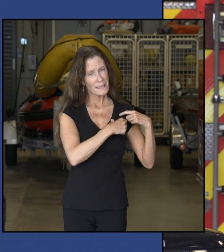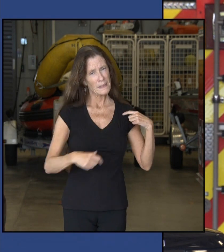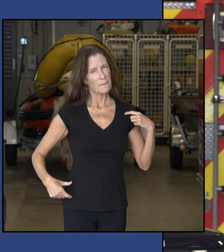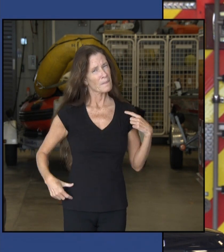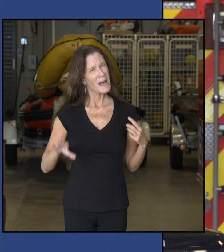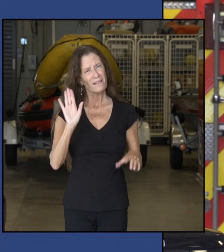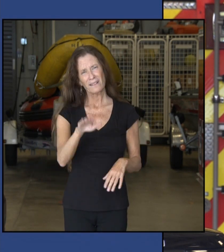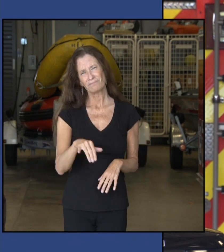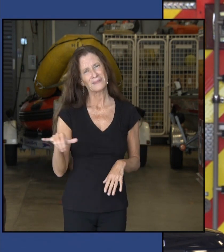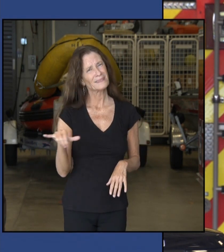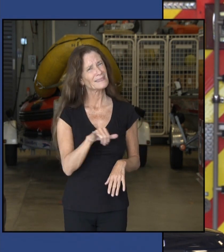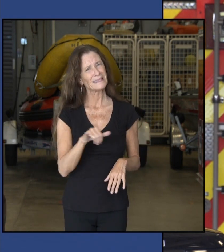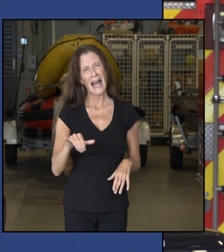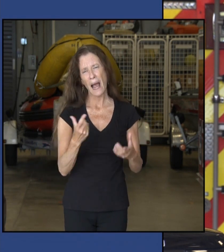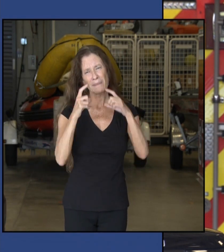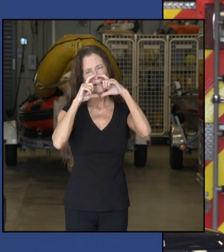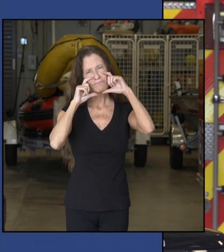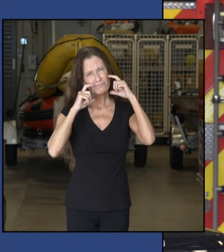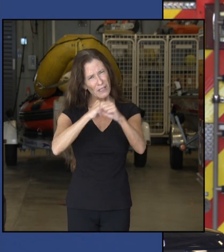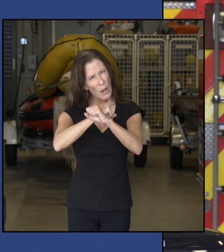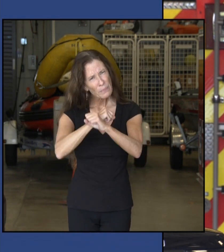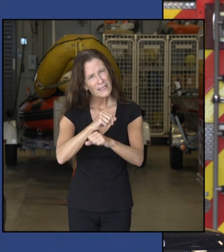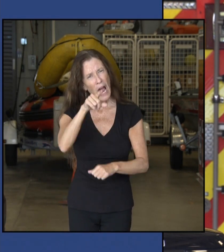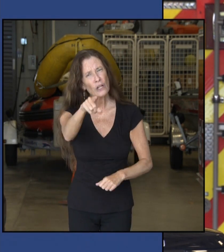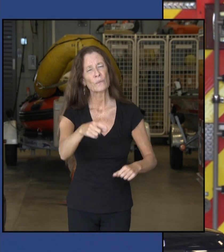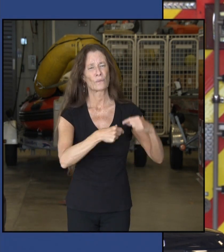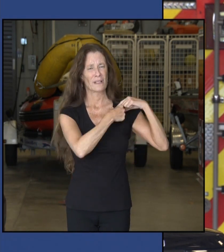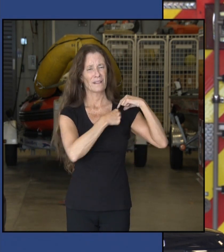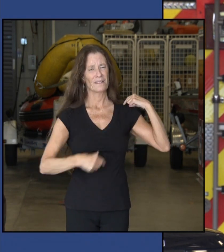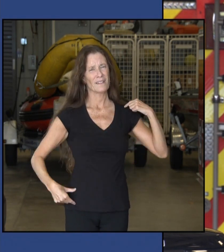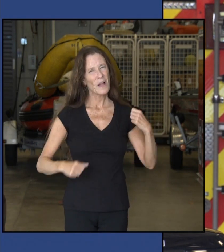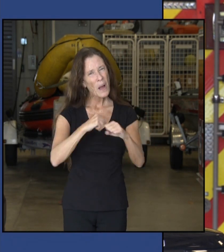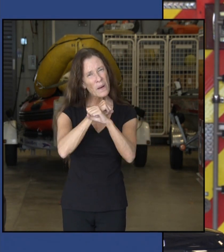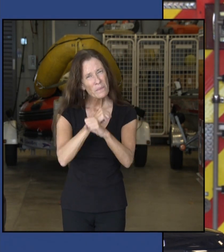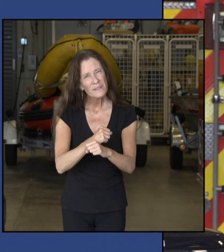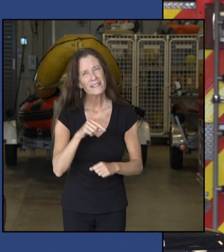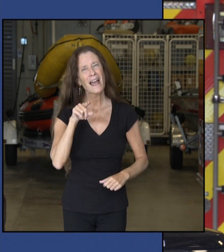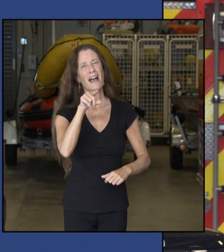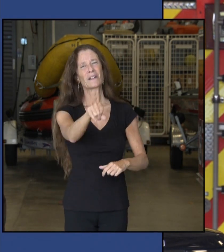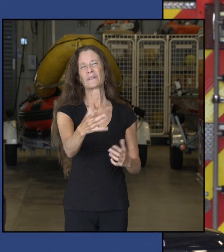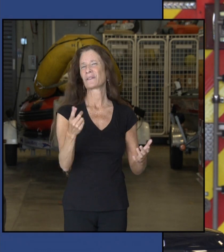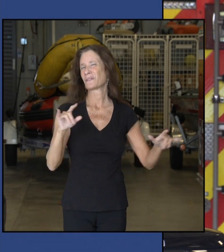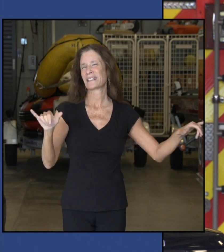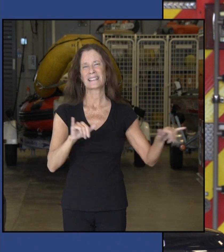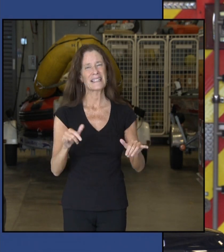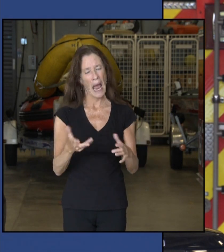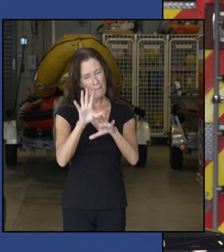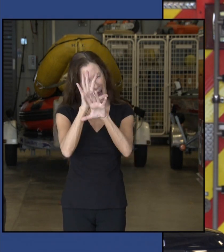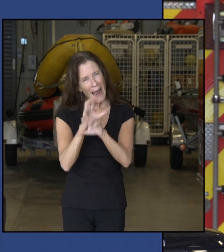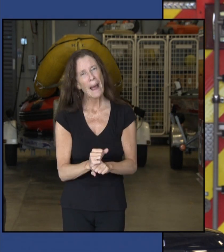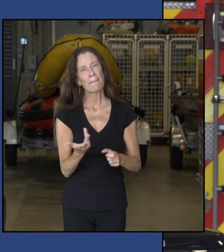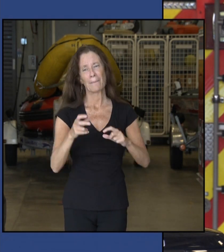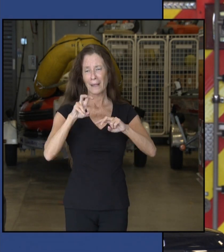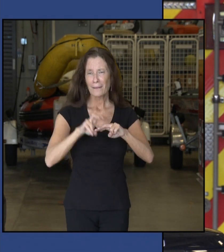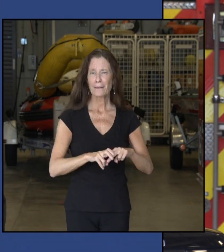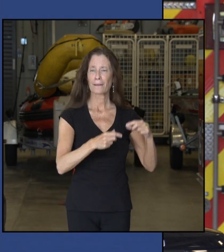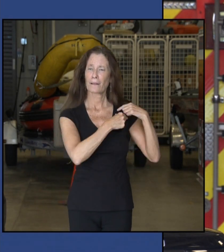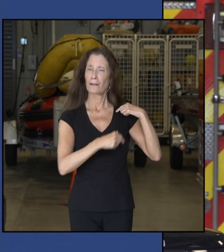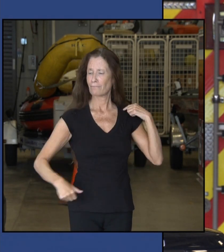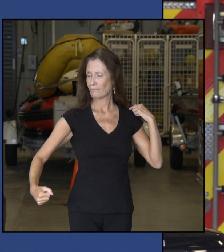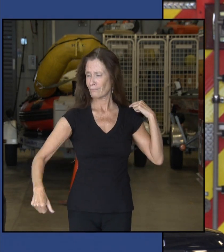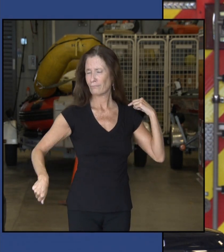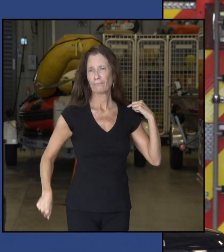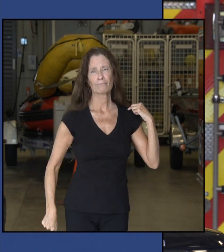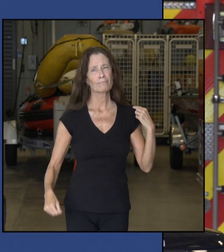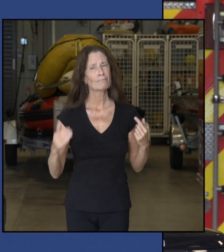us because we choose to wear them whenever we get into a car. So I'm calling on every Pennsylvanian to do their part to help us get as